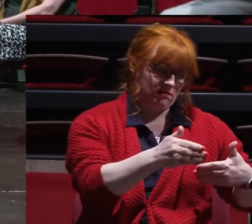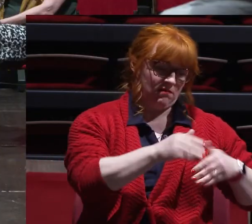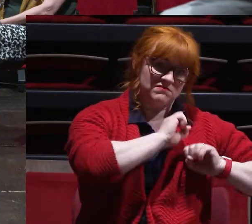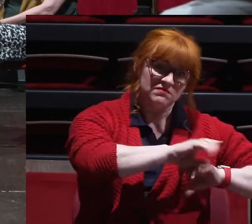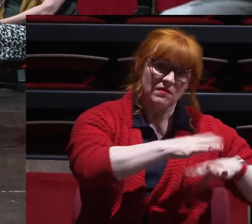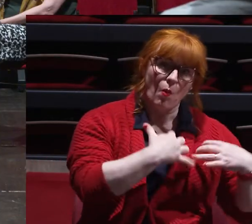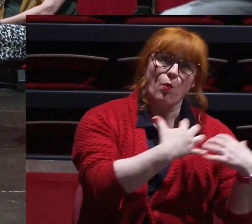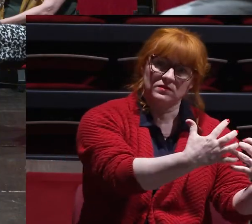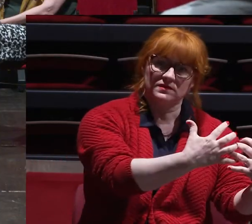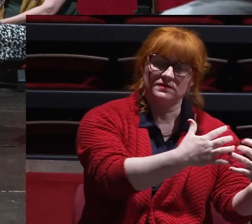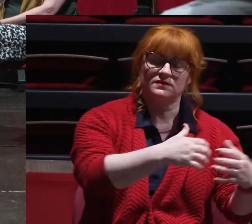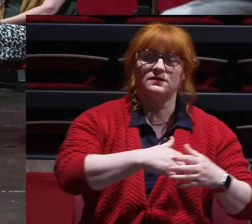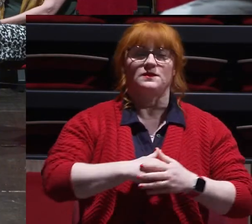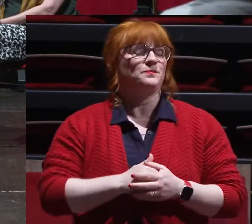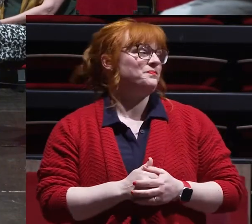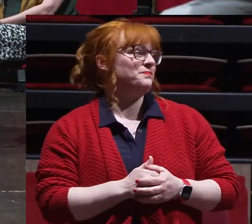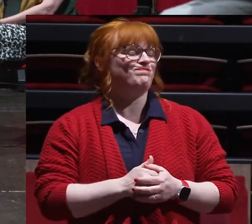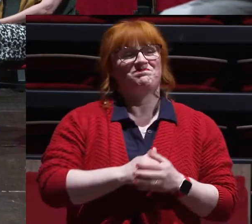to tell are revealed to the audience?